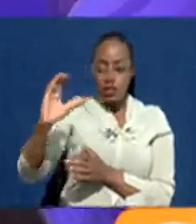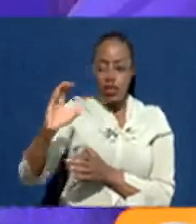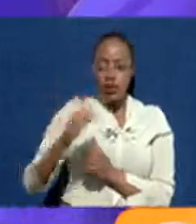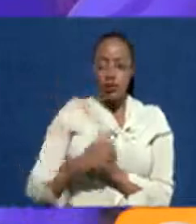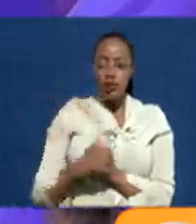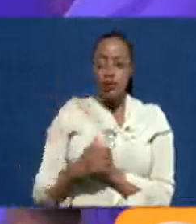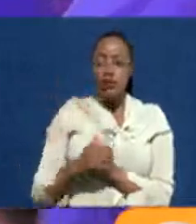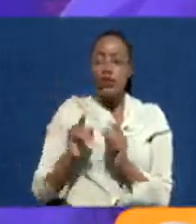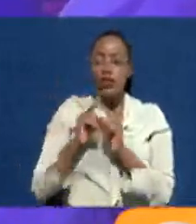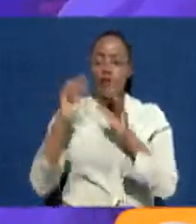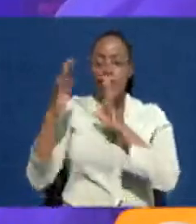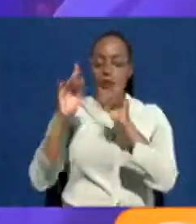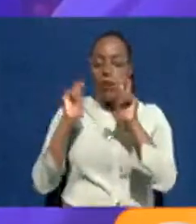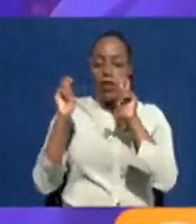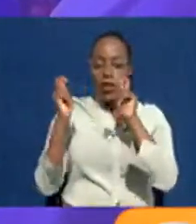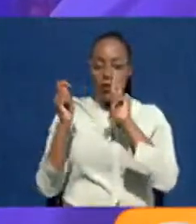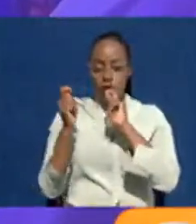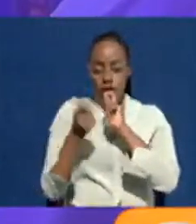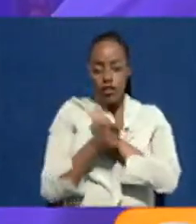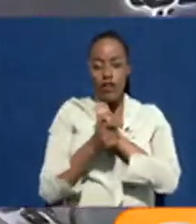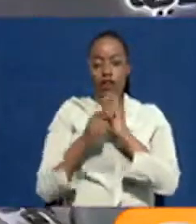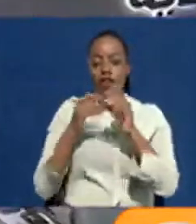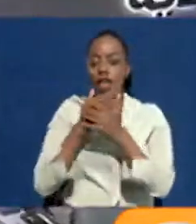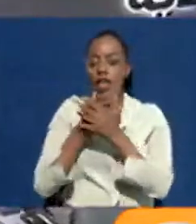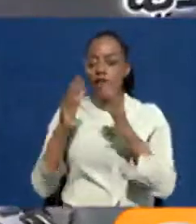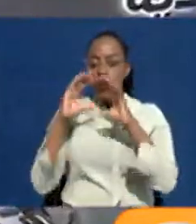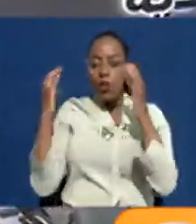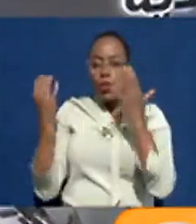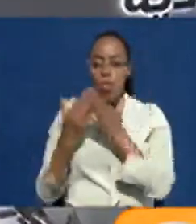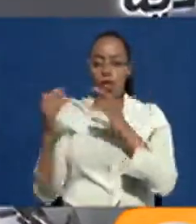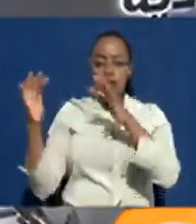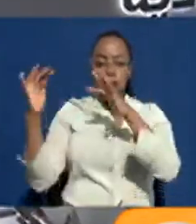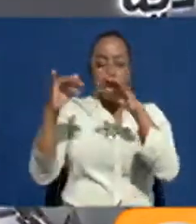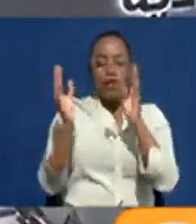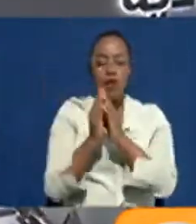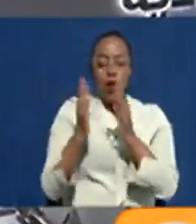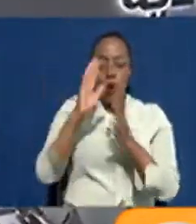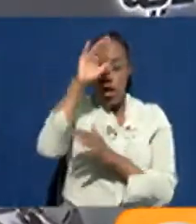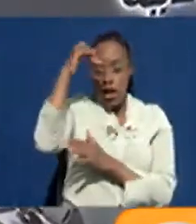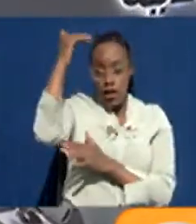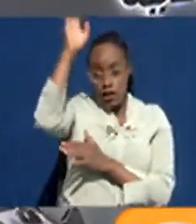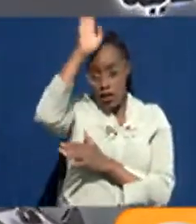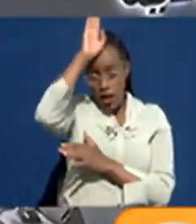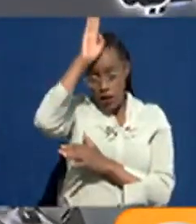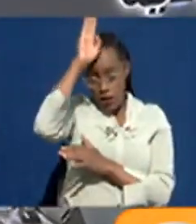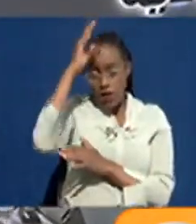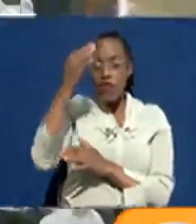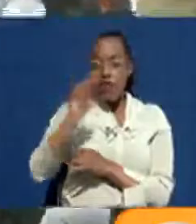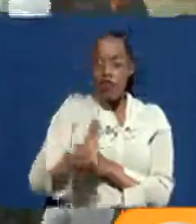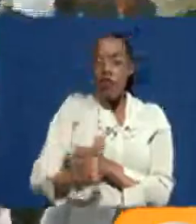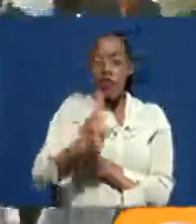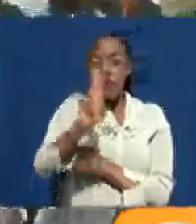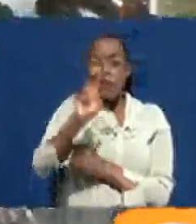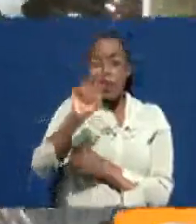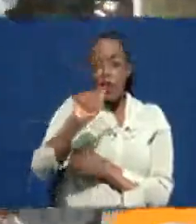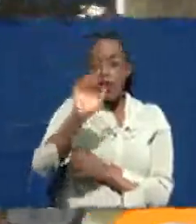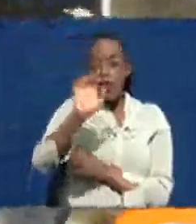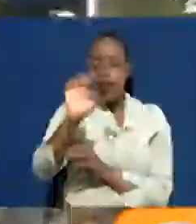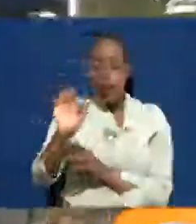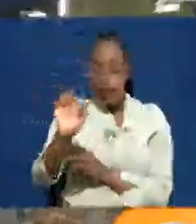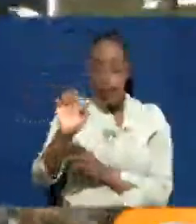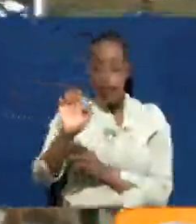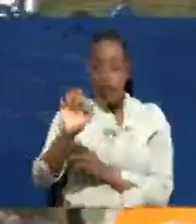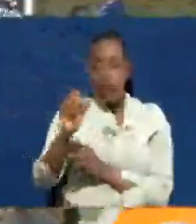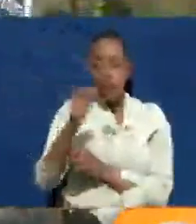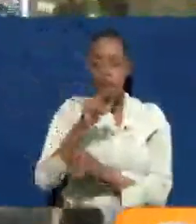As climate change delegates from all over the world prepare to convene in Dubai in the United Arab Emirates, UAE,